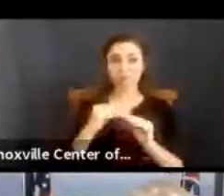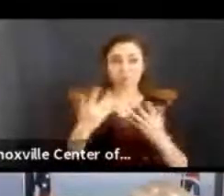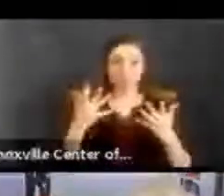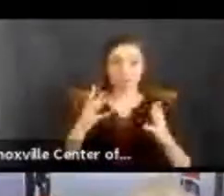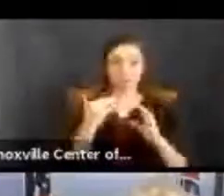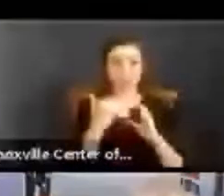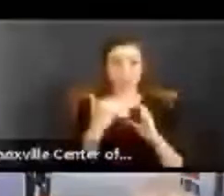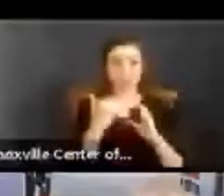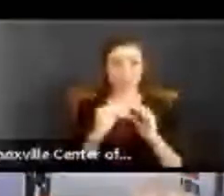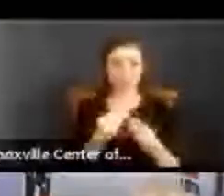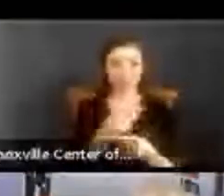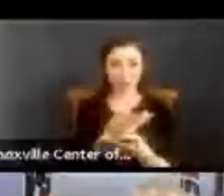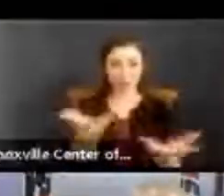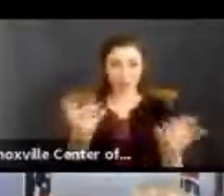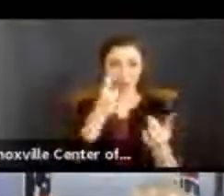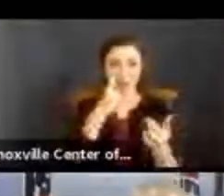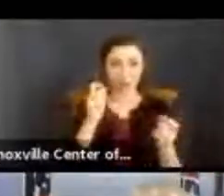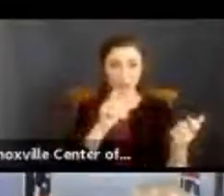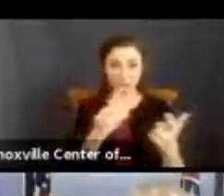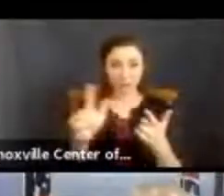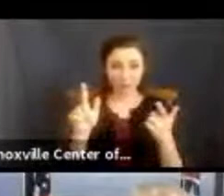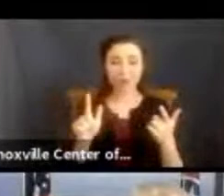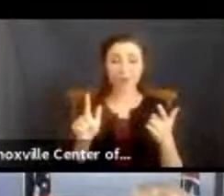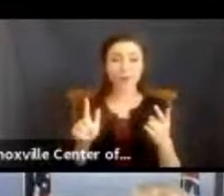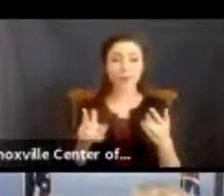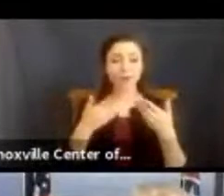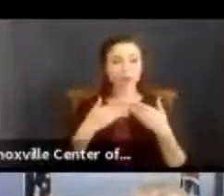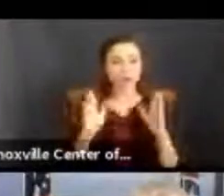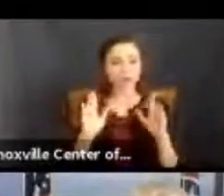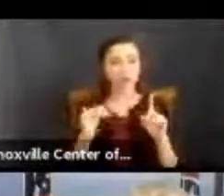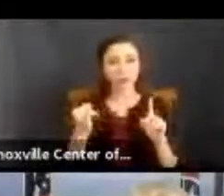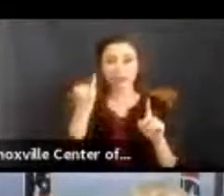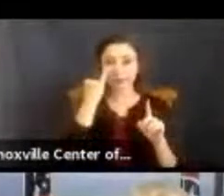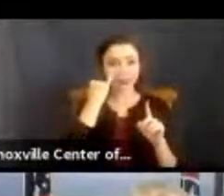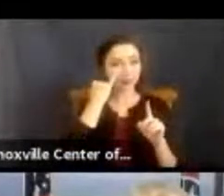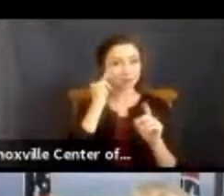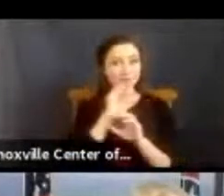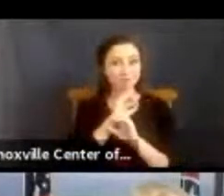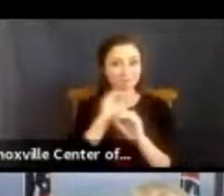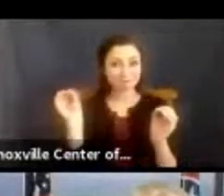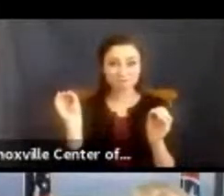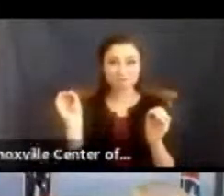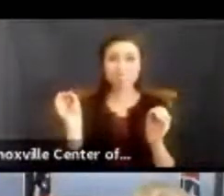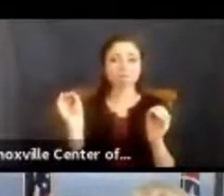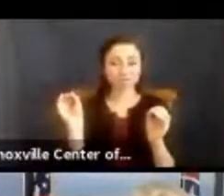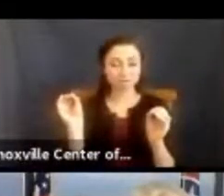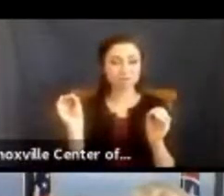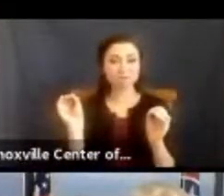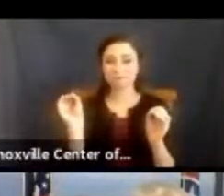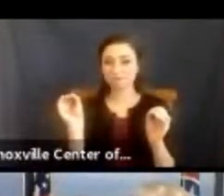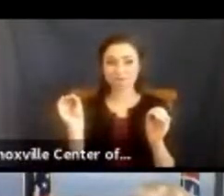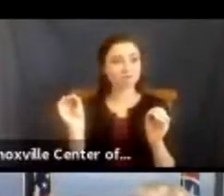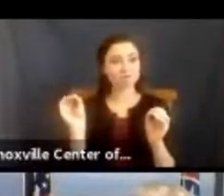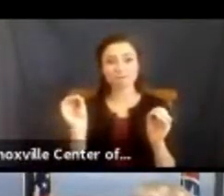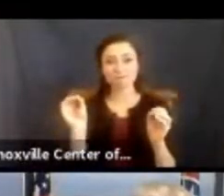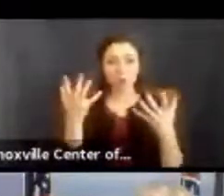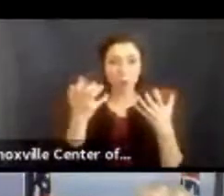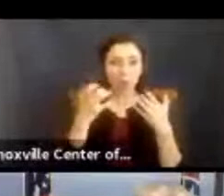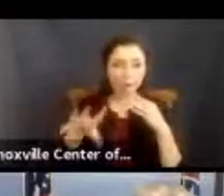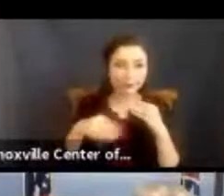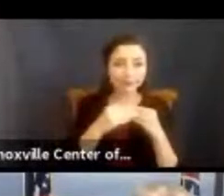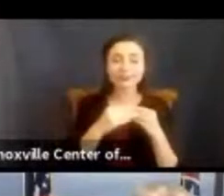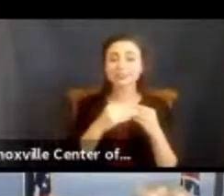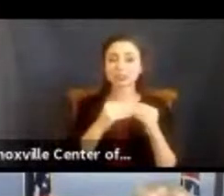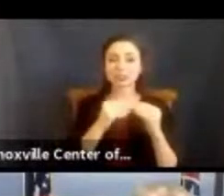And in general, if there are no calls for additions,